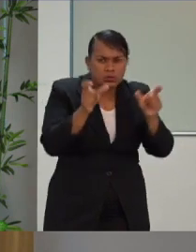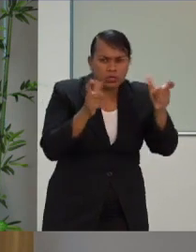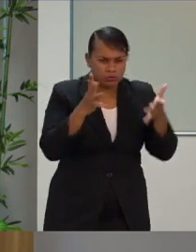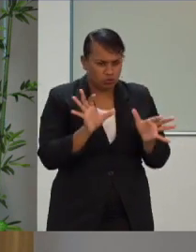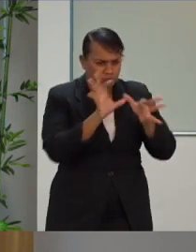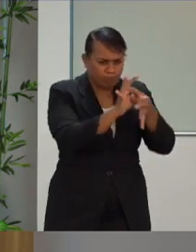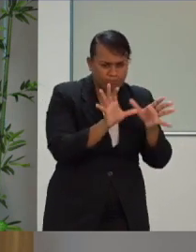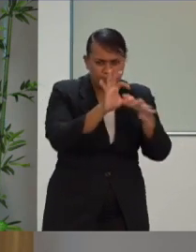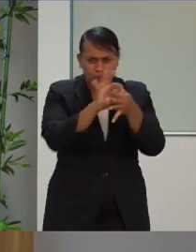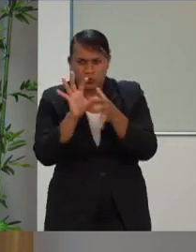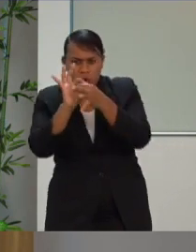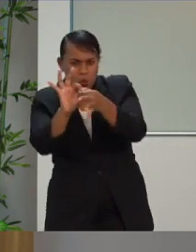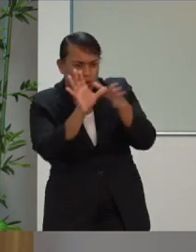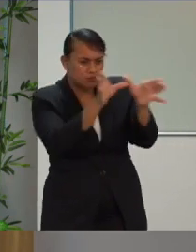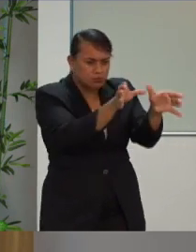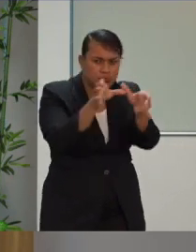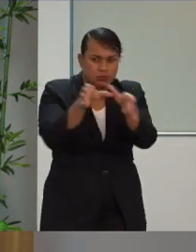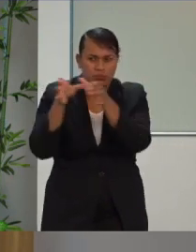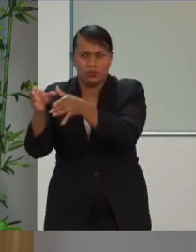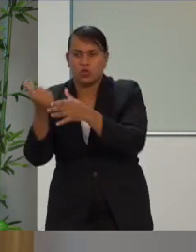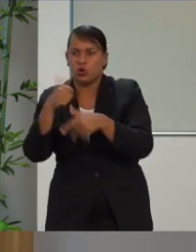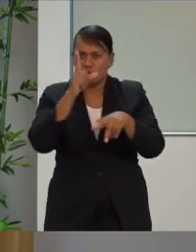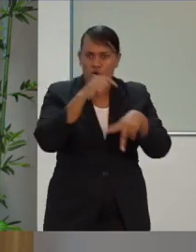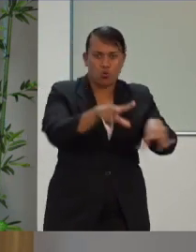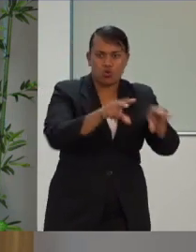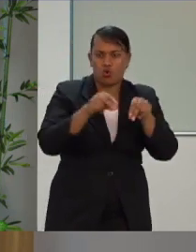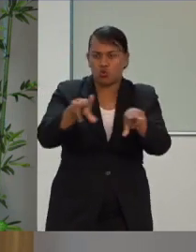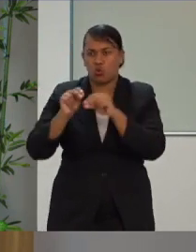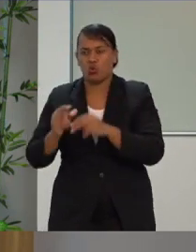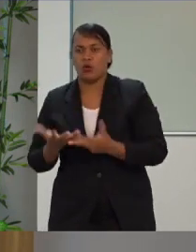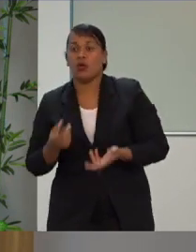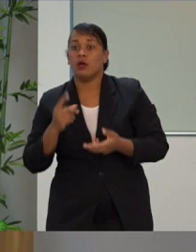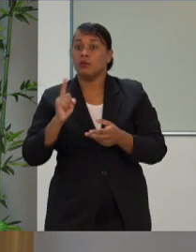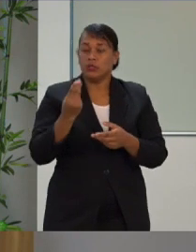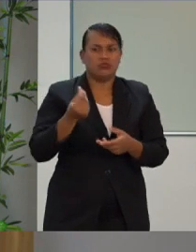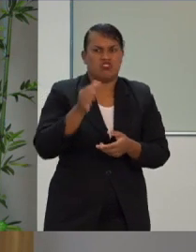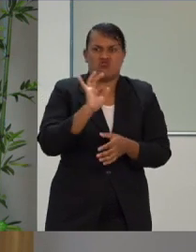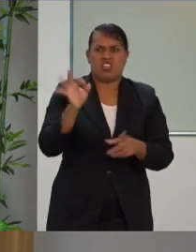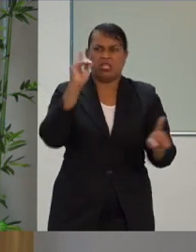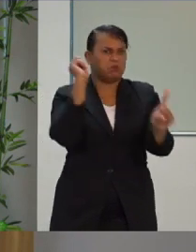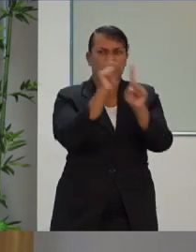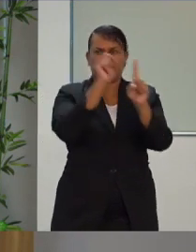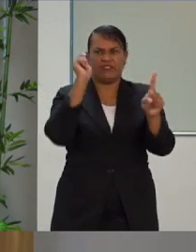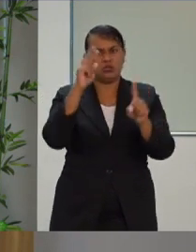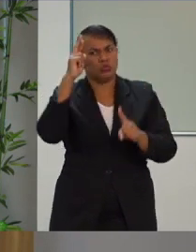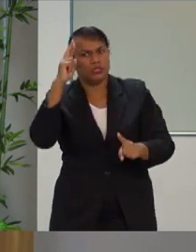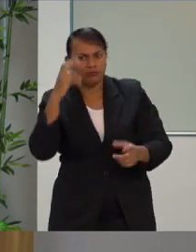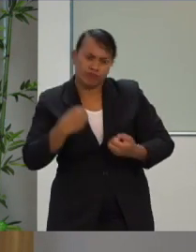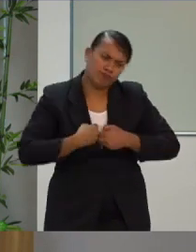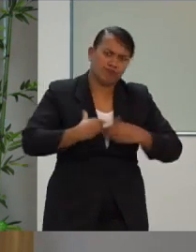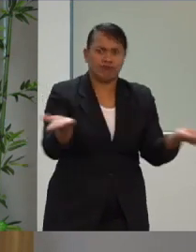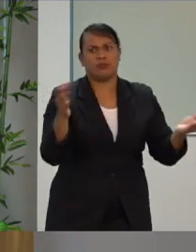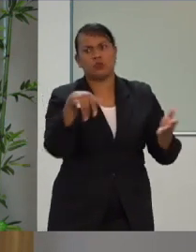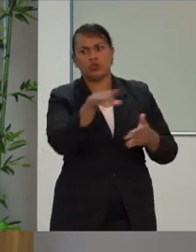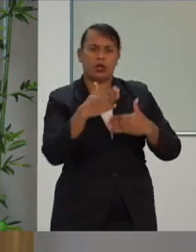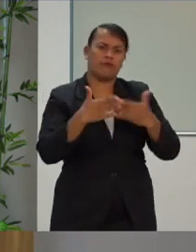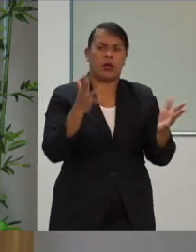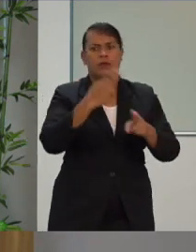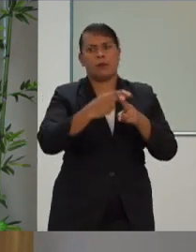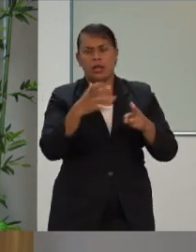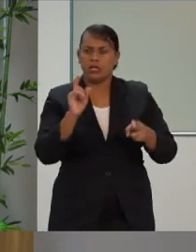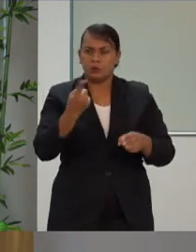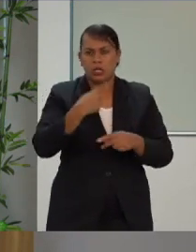no specific allocation for them in respect of the budgetary allocation. But if people have their